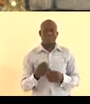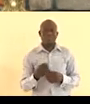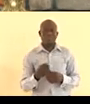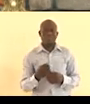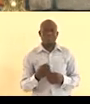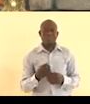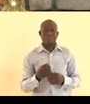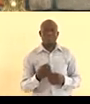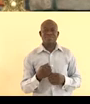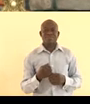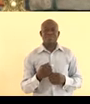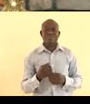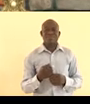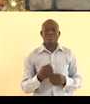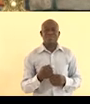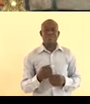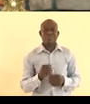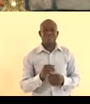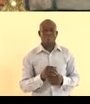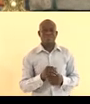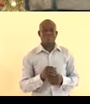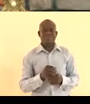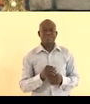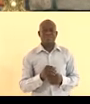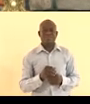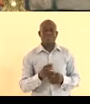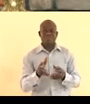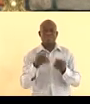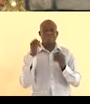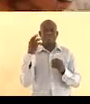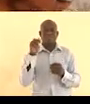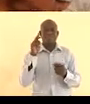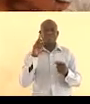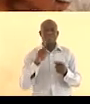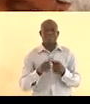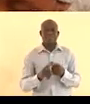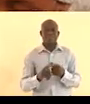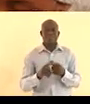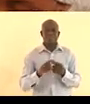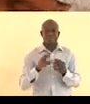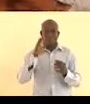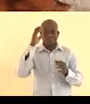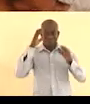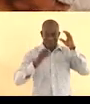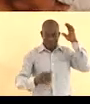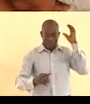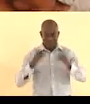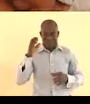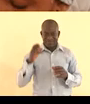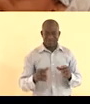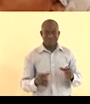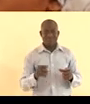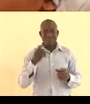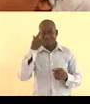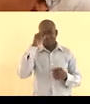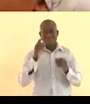and almost prosecuted that teacher for tempting his son.